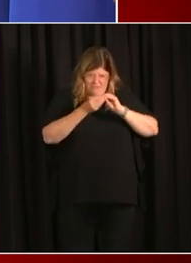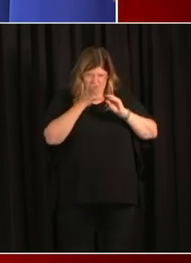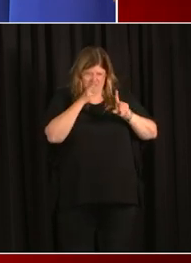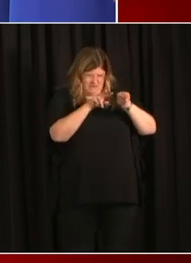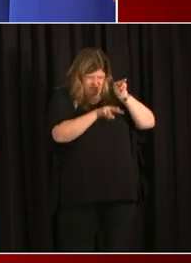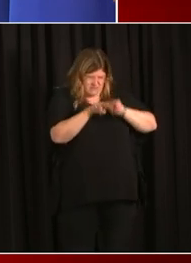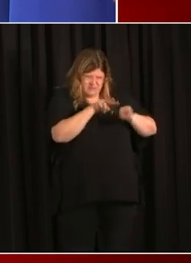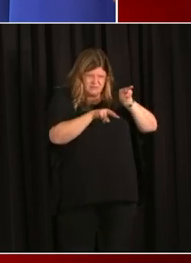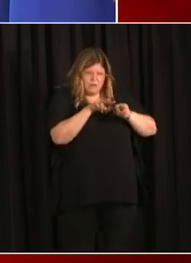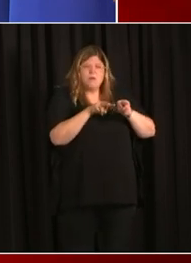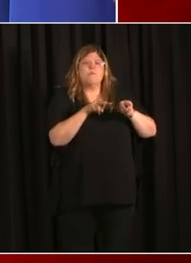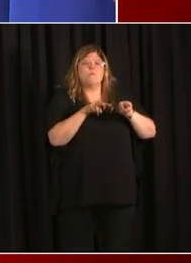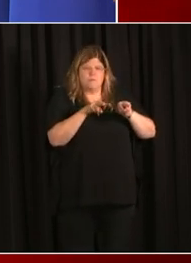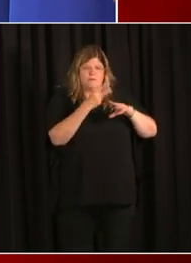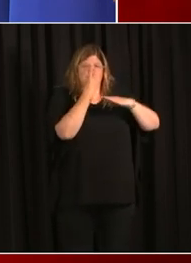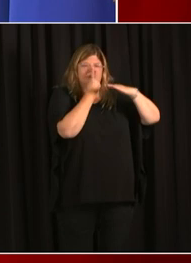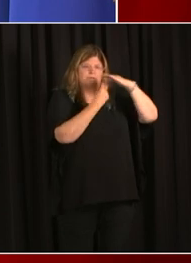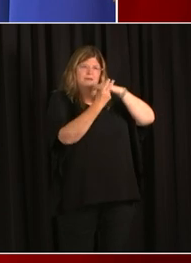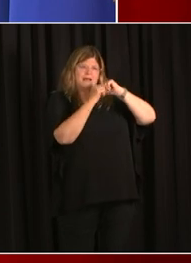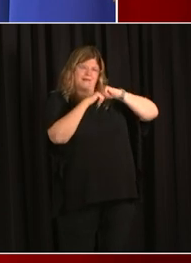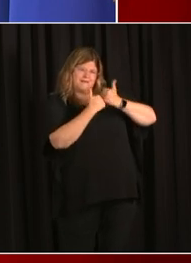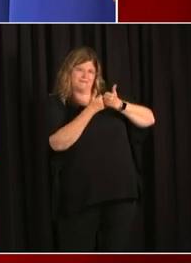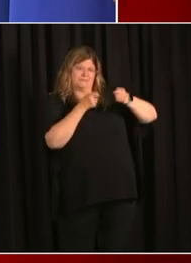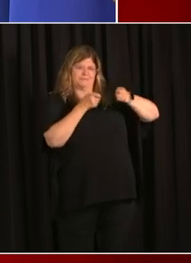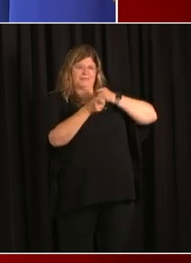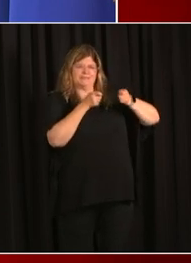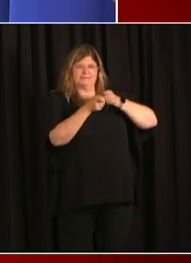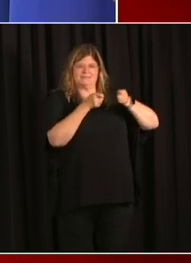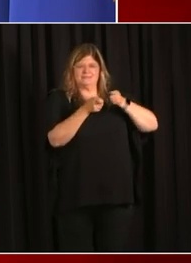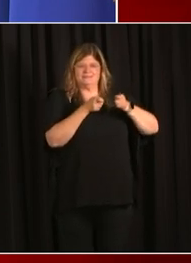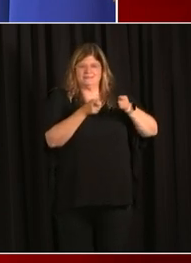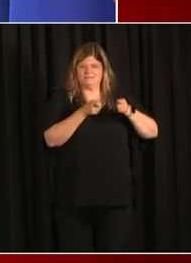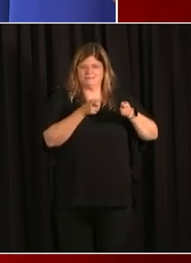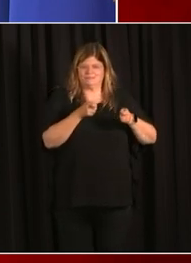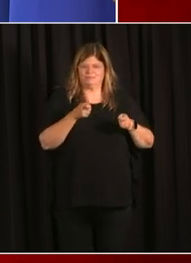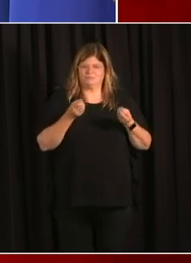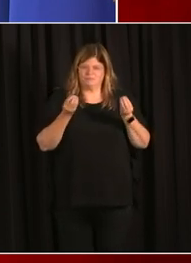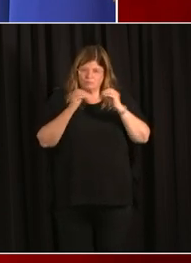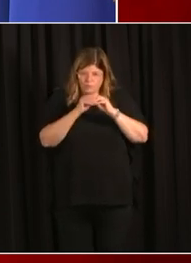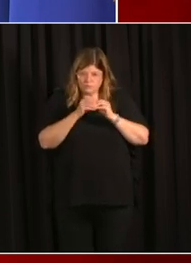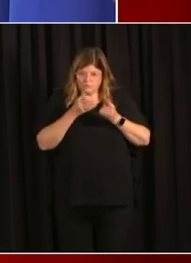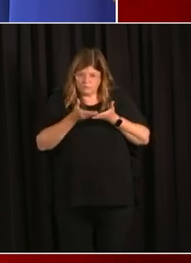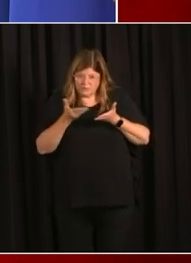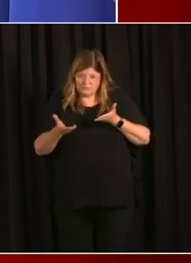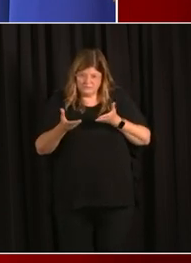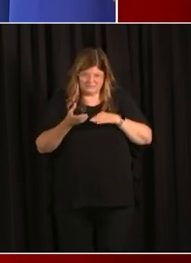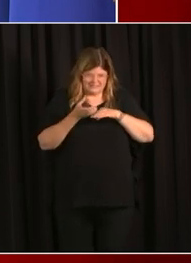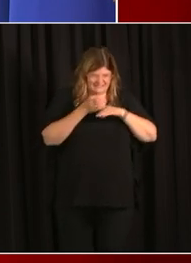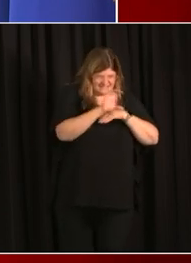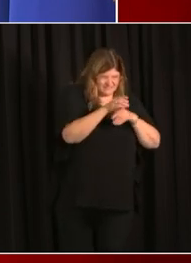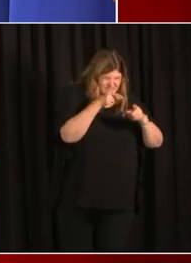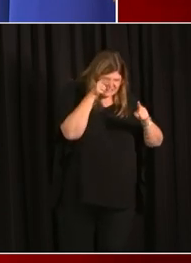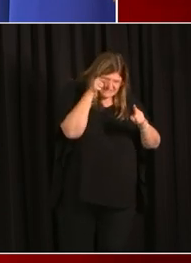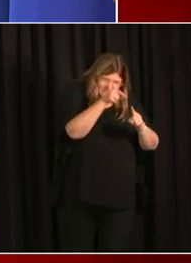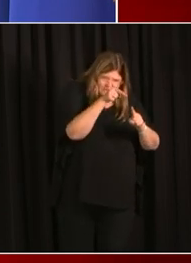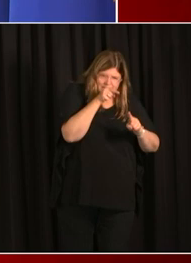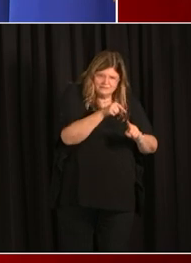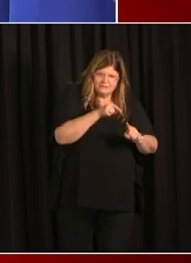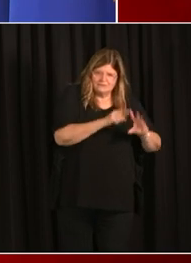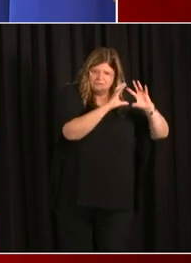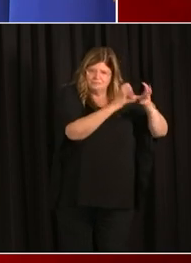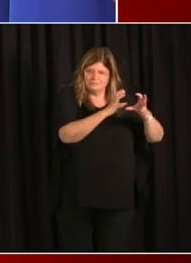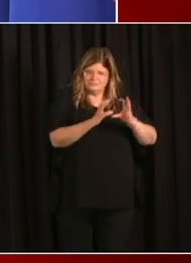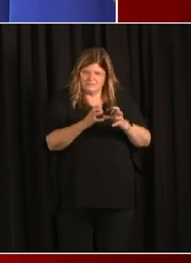to manage. So where we need to shift or allocate more resources, how we need to make policy decisions